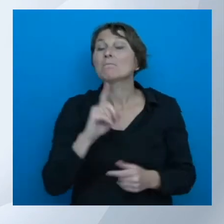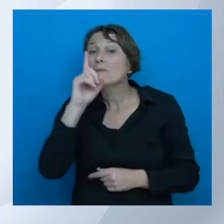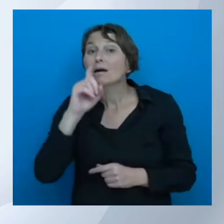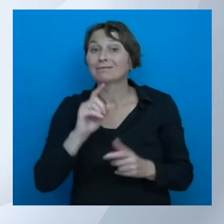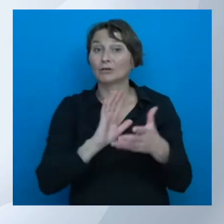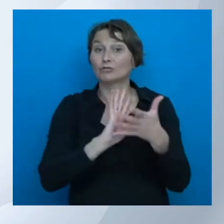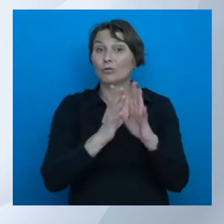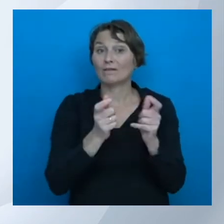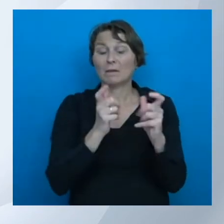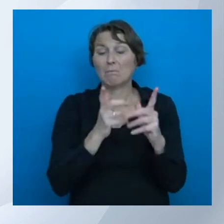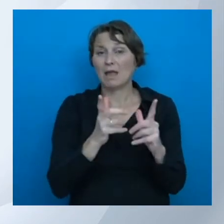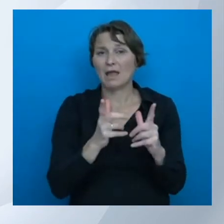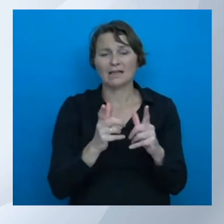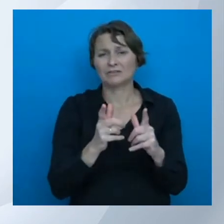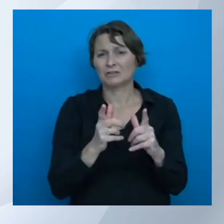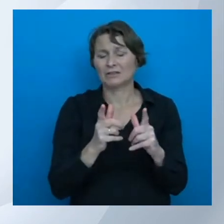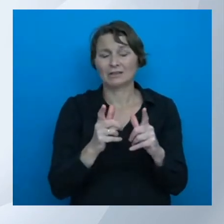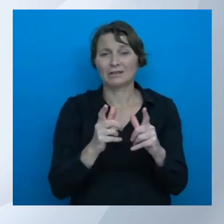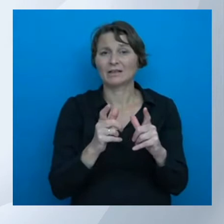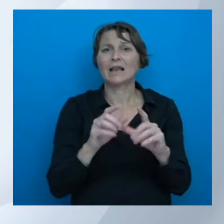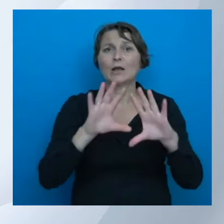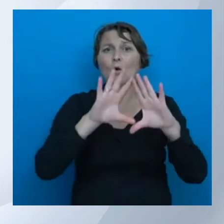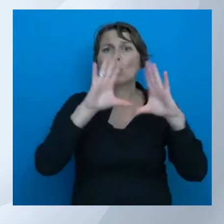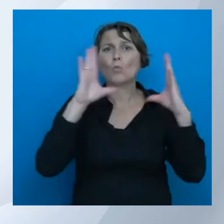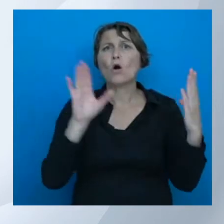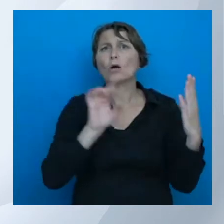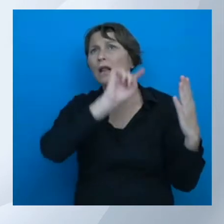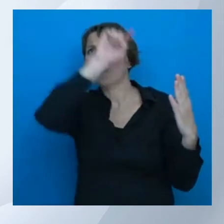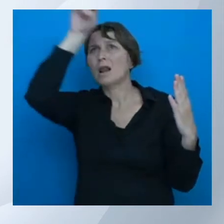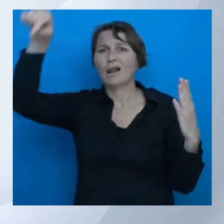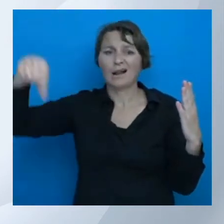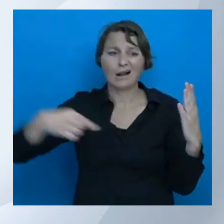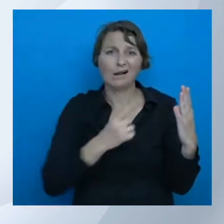could go anywhere all over the world before it actually hits the